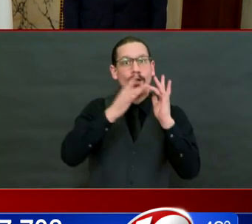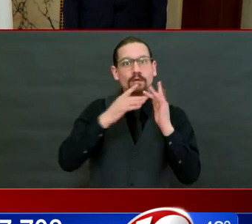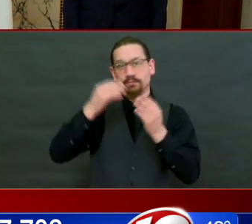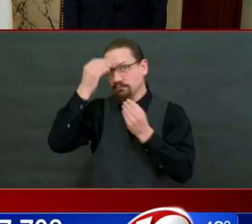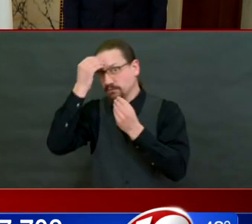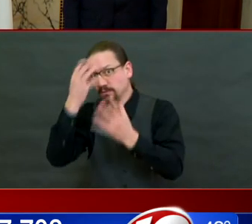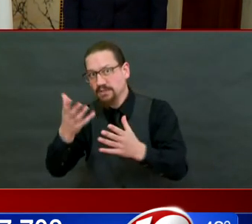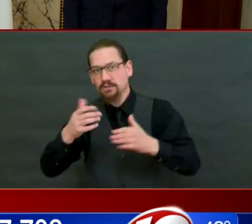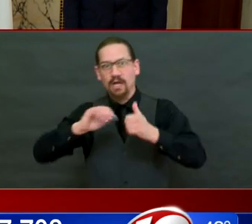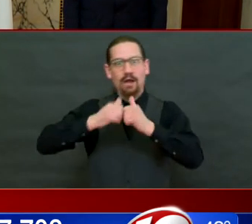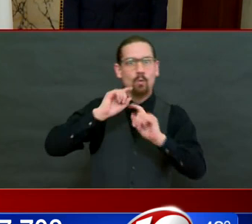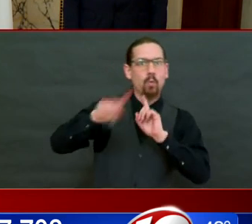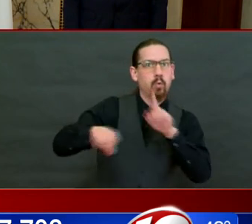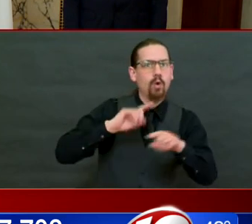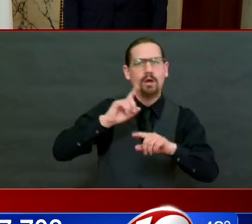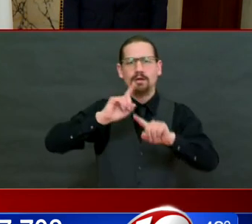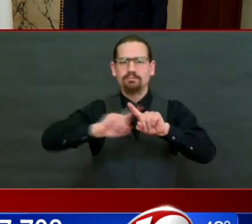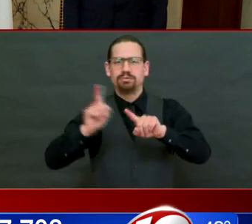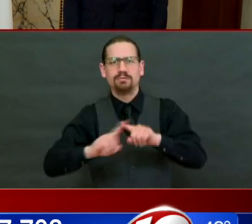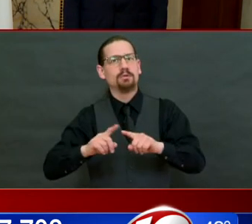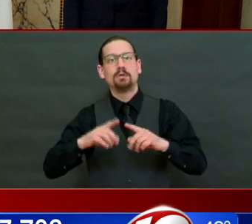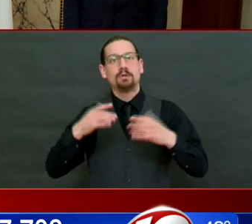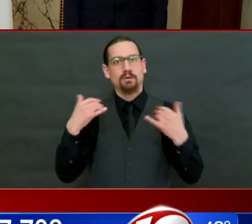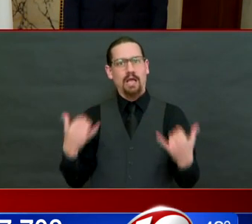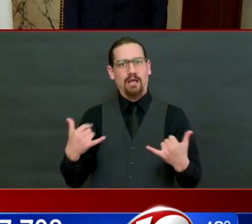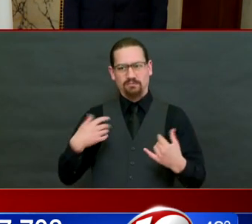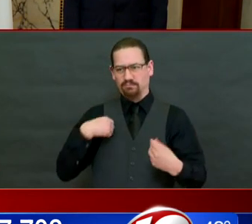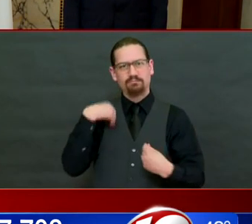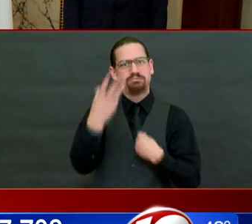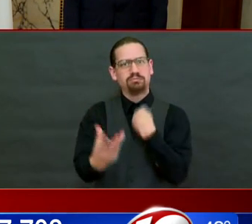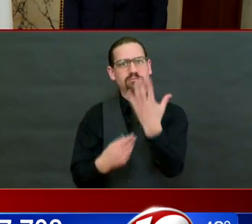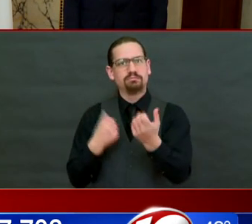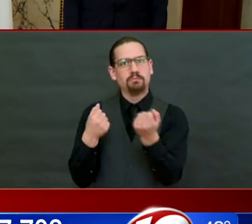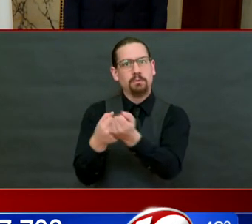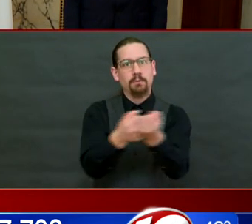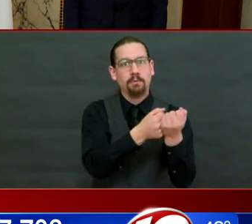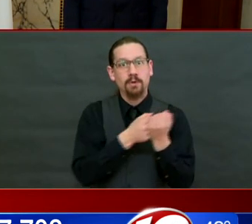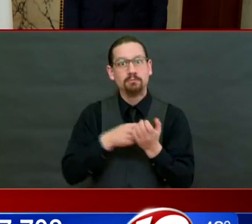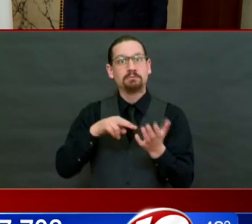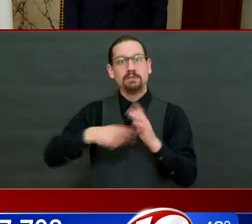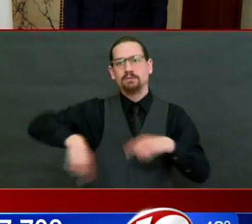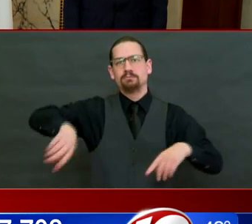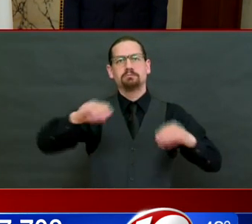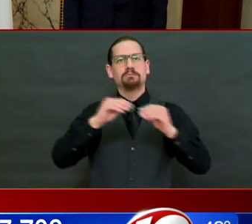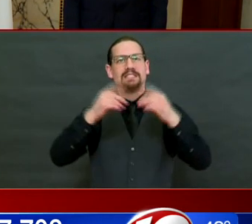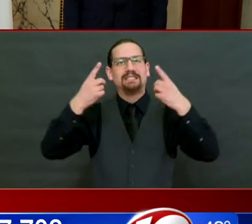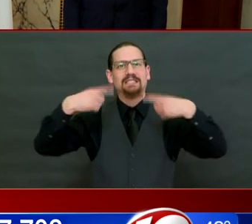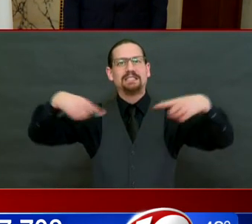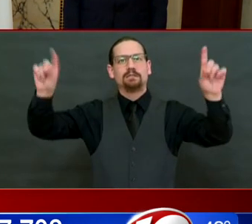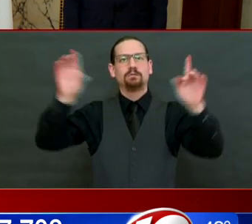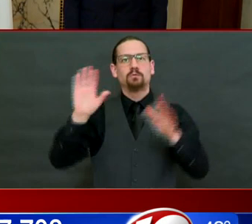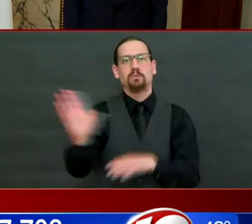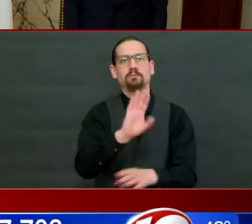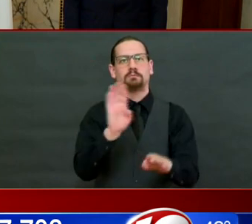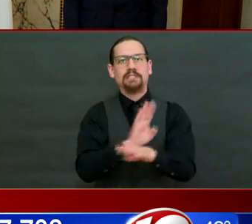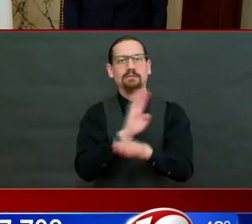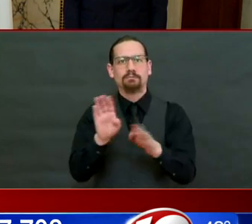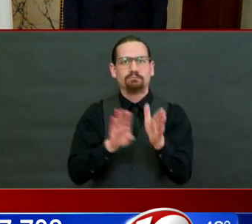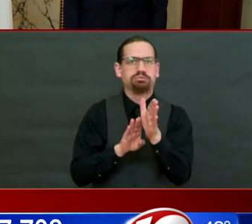goal is. My goal is to be on May, to stand here in 2 weeks from today and tell